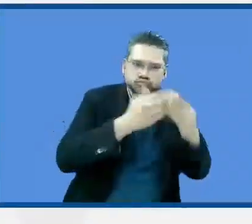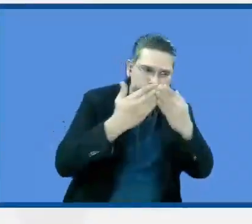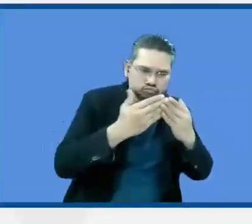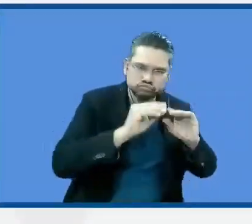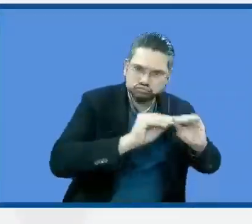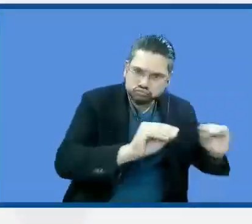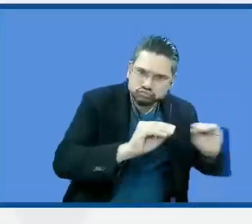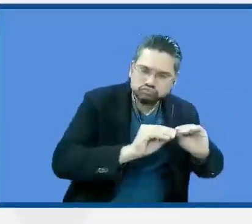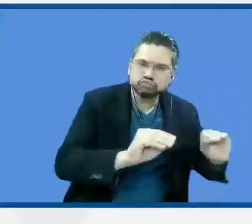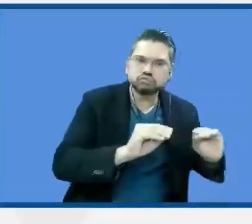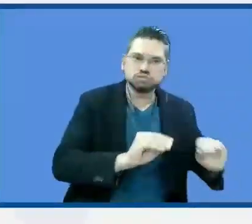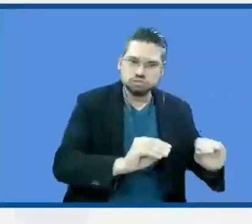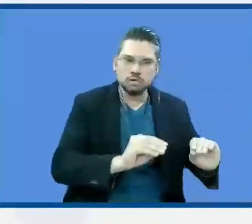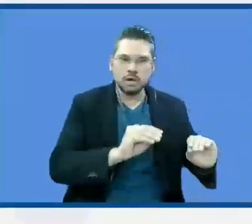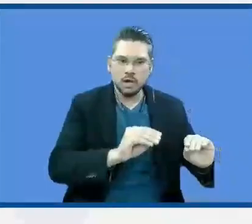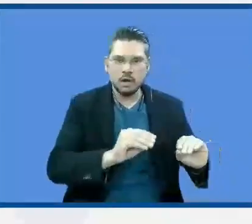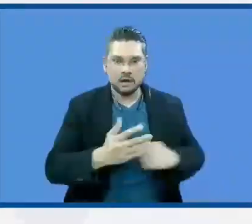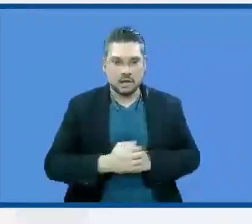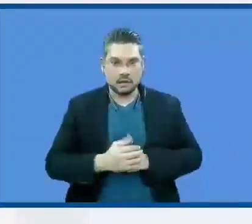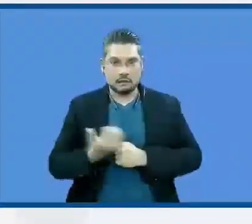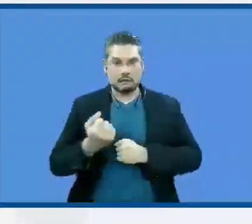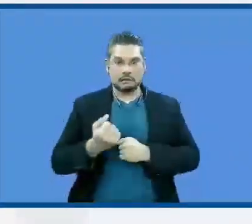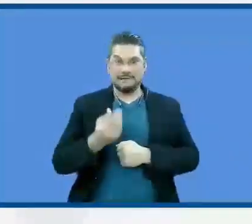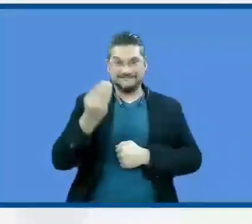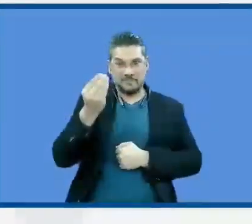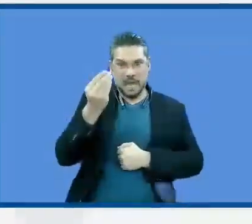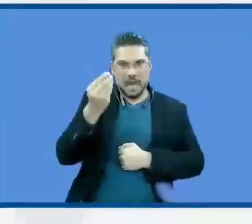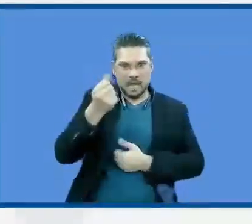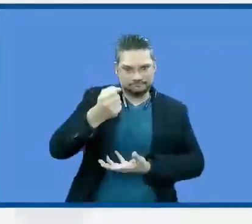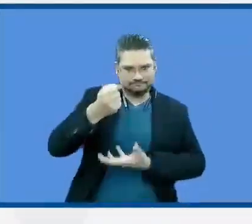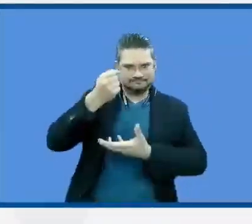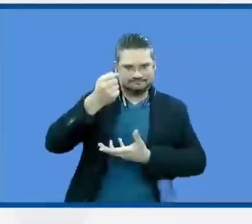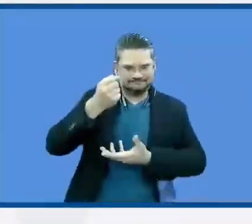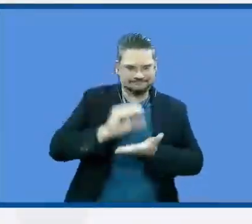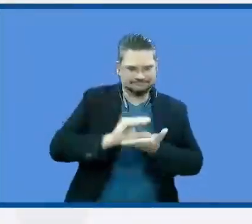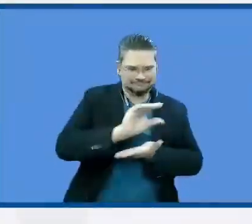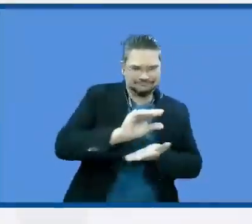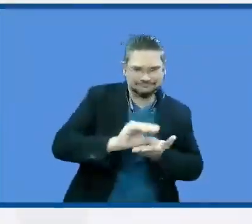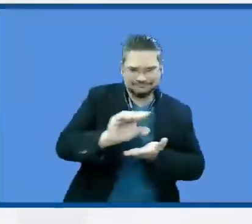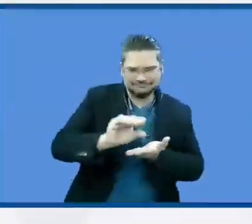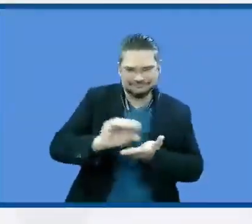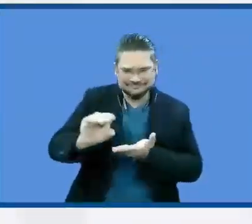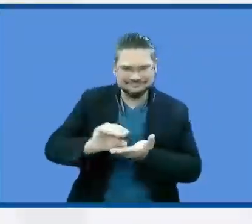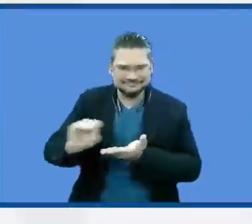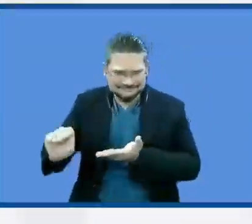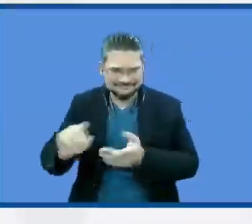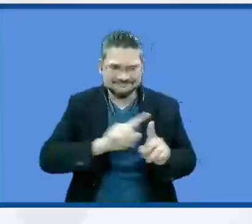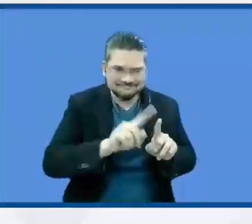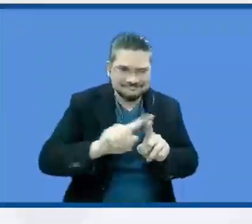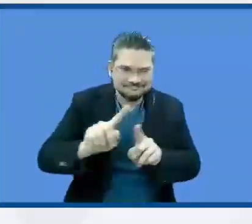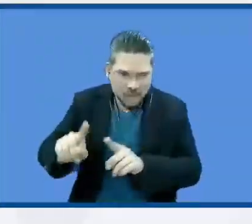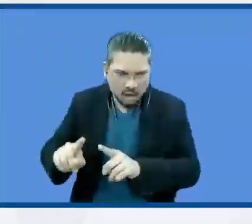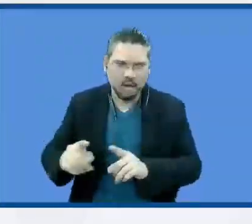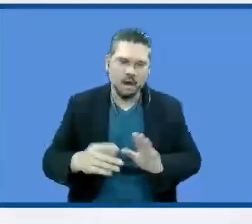when budget is a matter, and everything that is being said in norms and regulations should also,